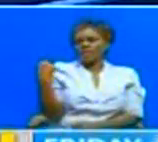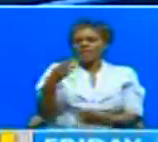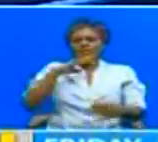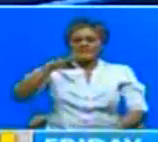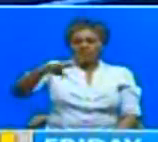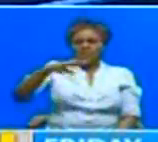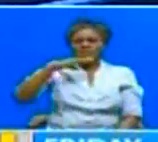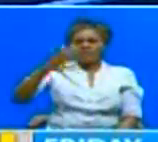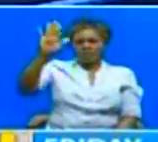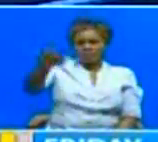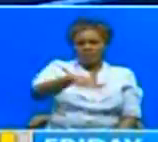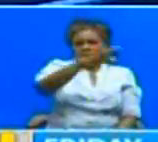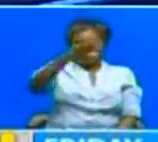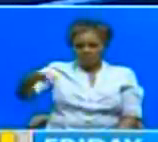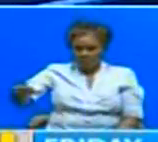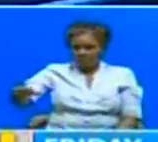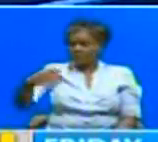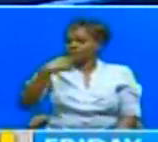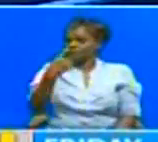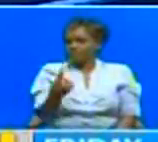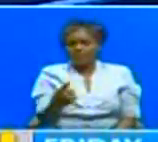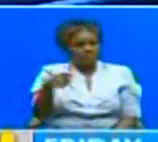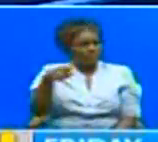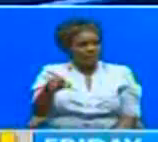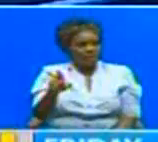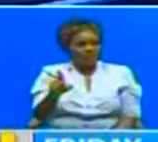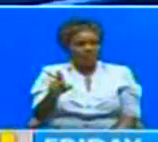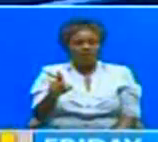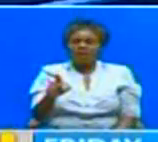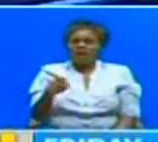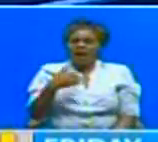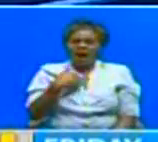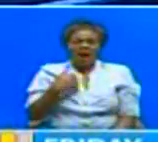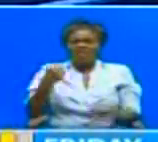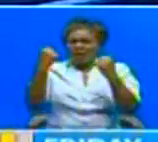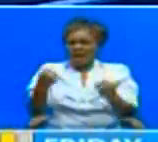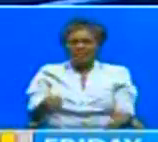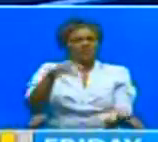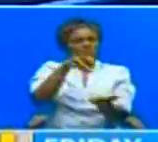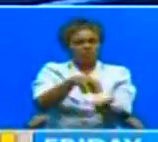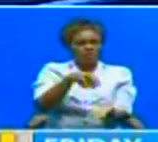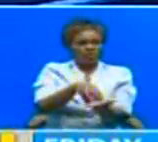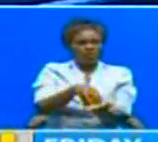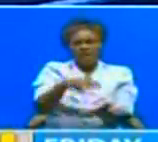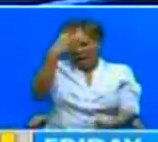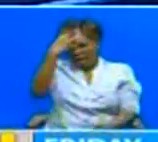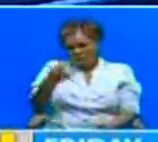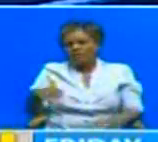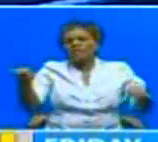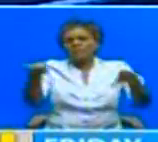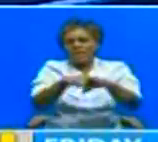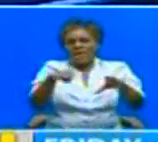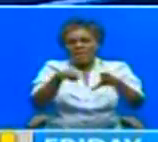Speaker of the National Assembly Justin Muturi says he found himself in a tight spot when agitated members ganged up